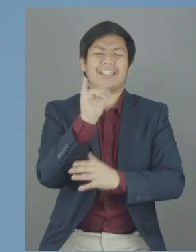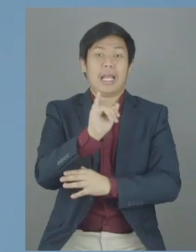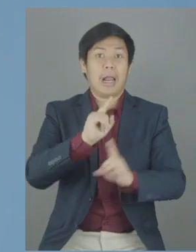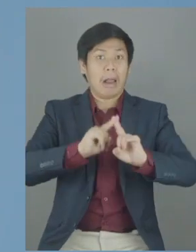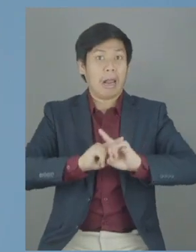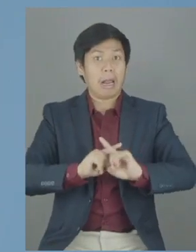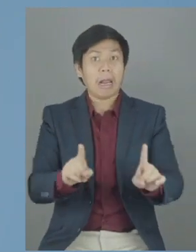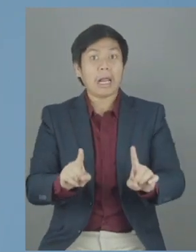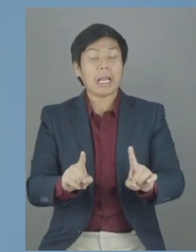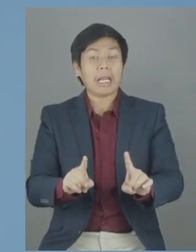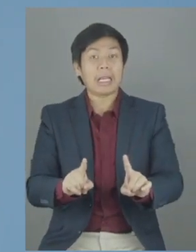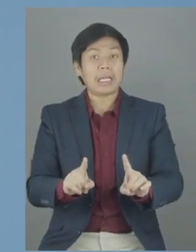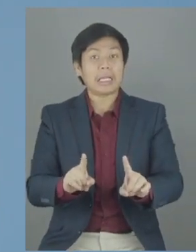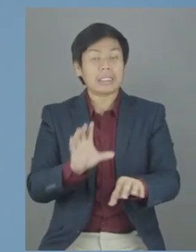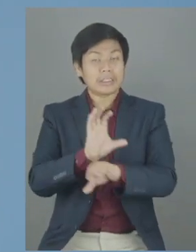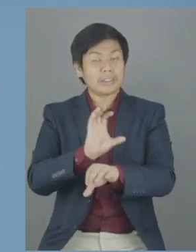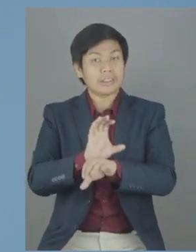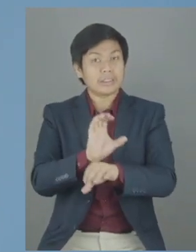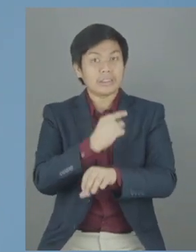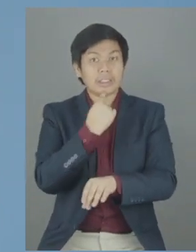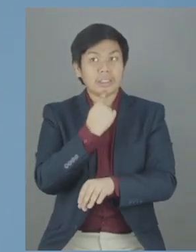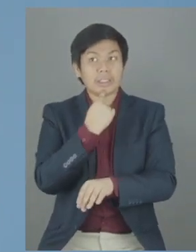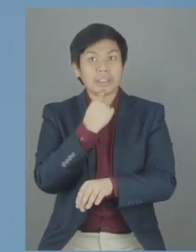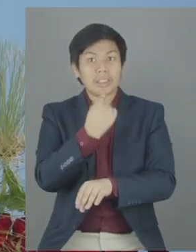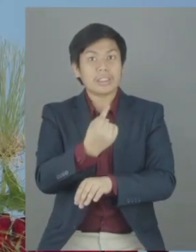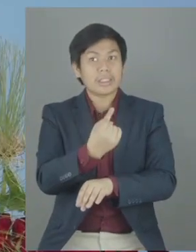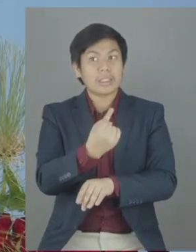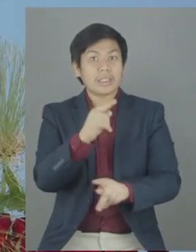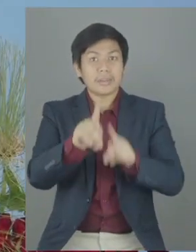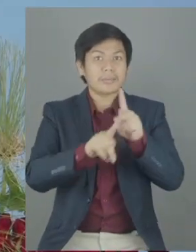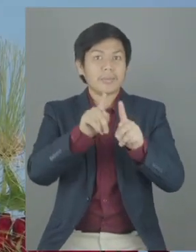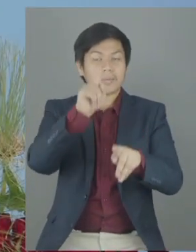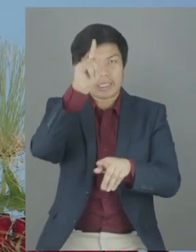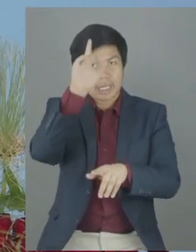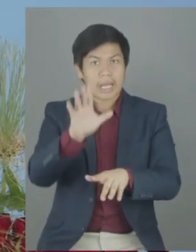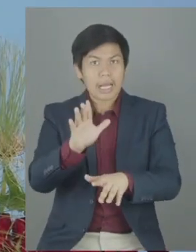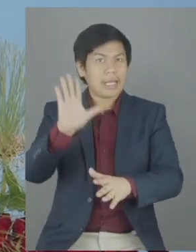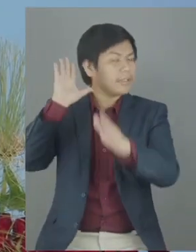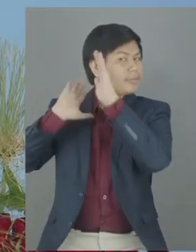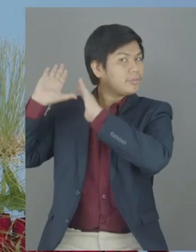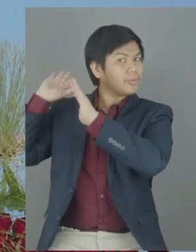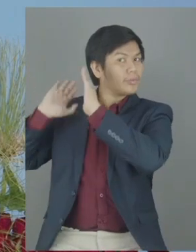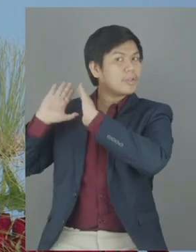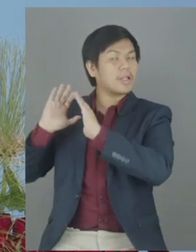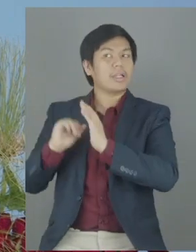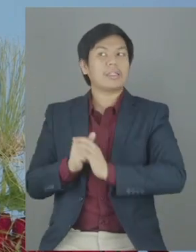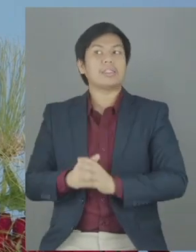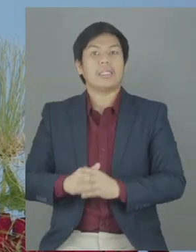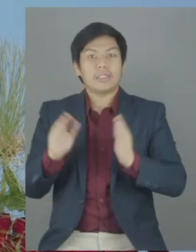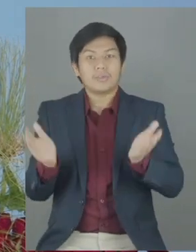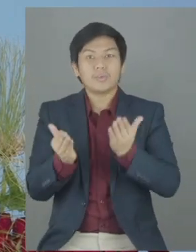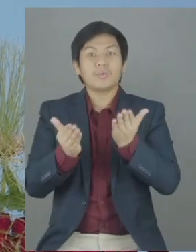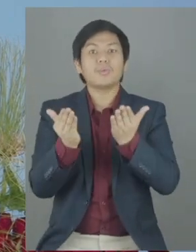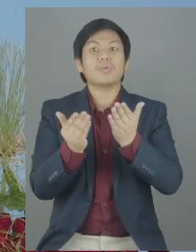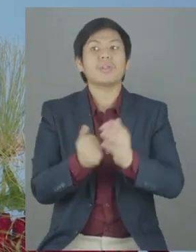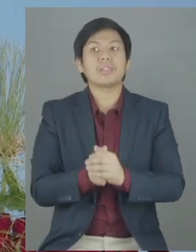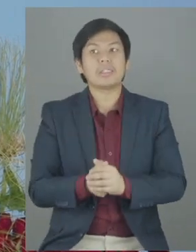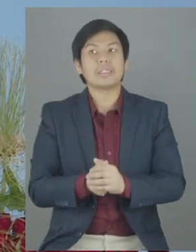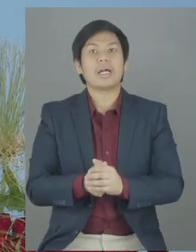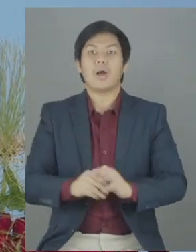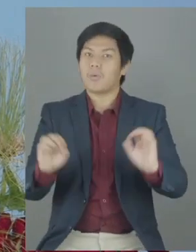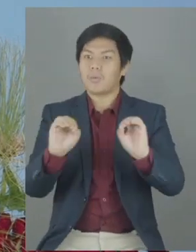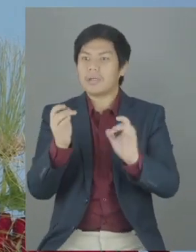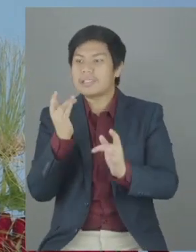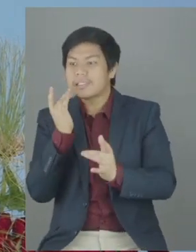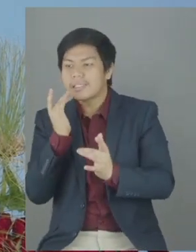the church then, and the people of God ever since, they were urged to become impartial in